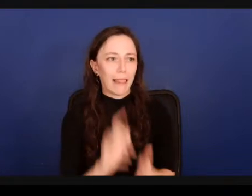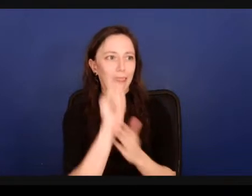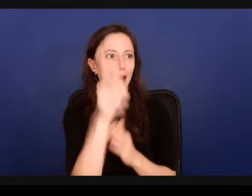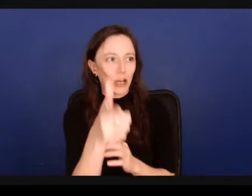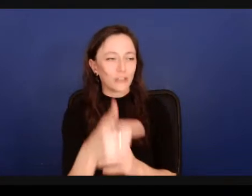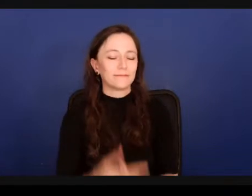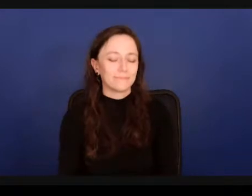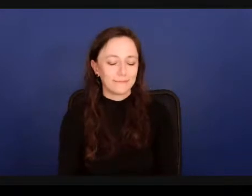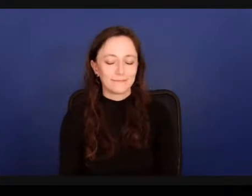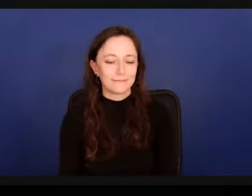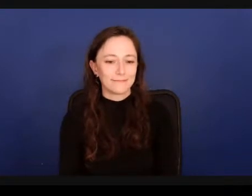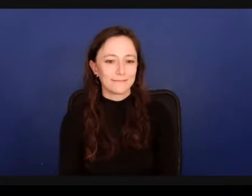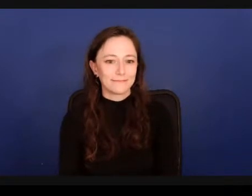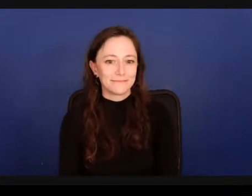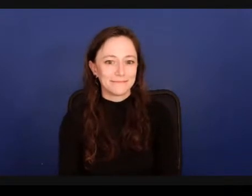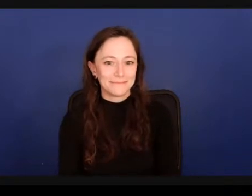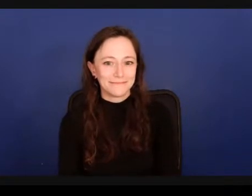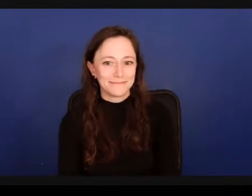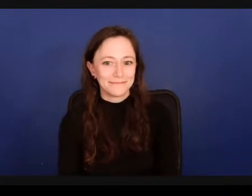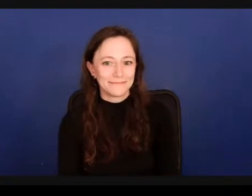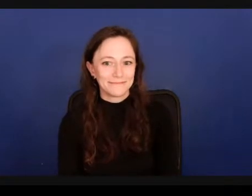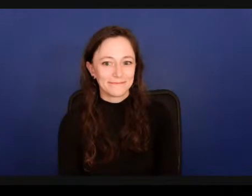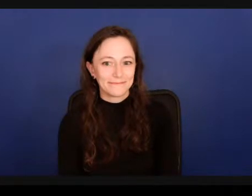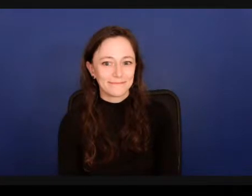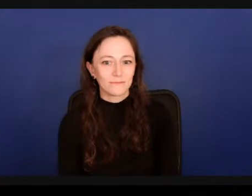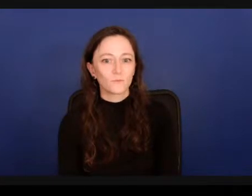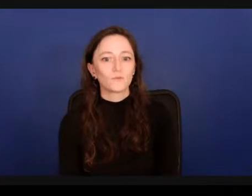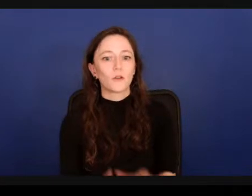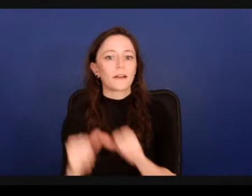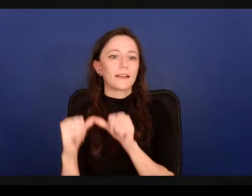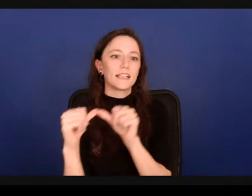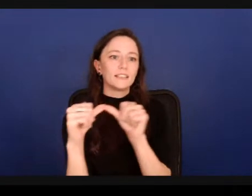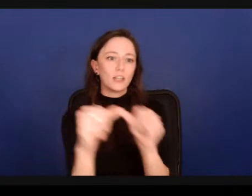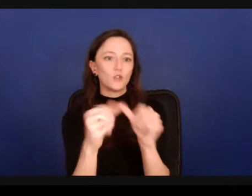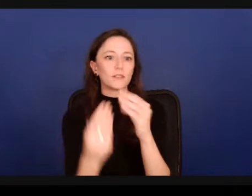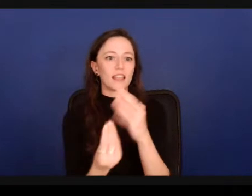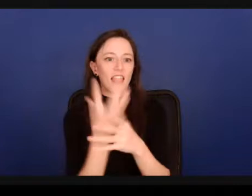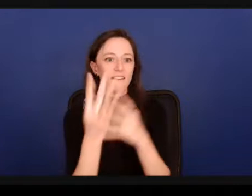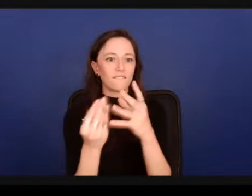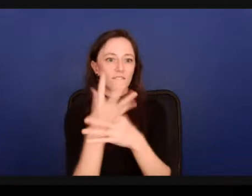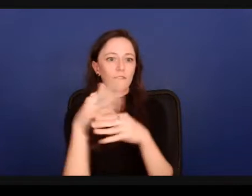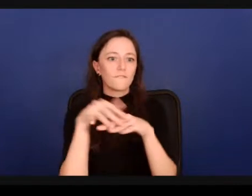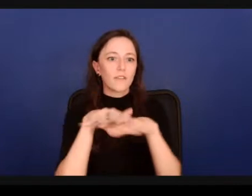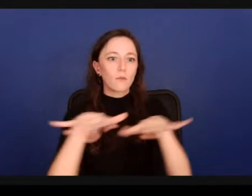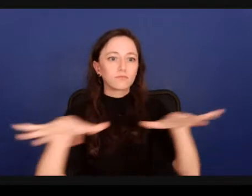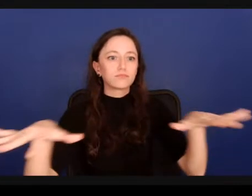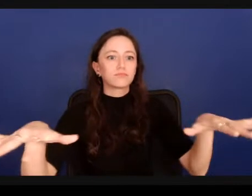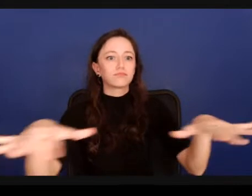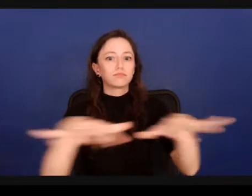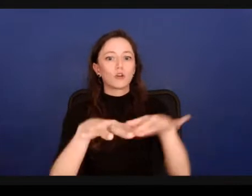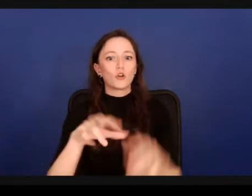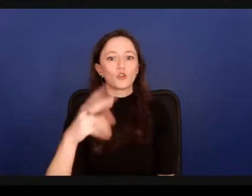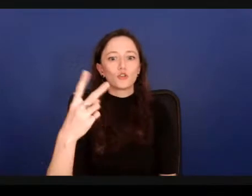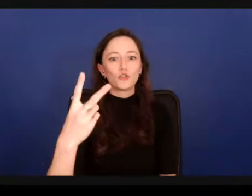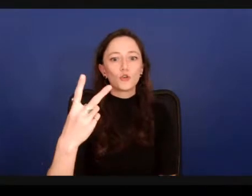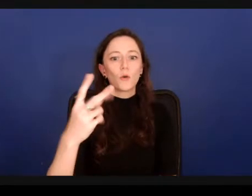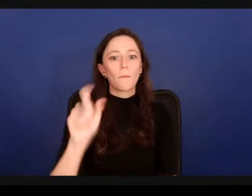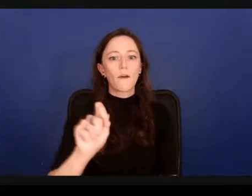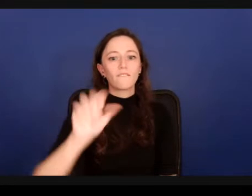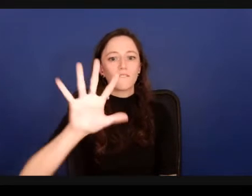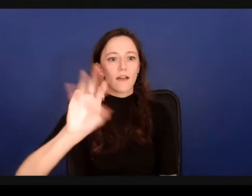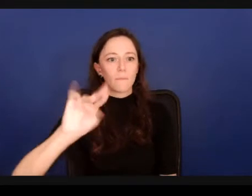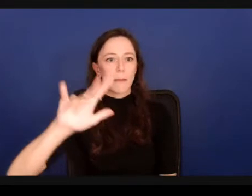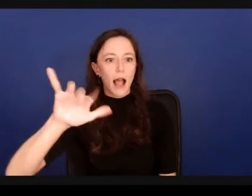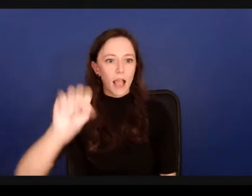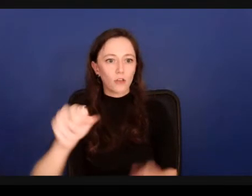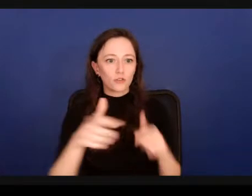eruption, forming a near continuous fountain of lava that stretched over 2.5 miles. They declined by morning, and the eruption